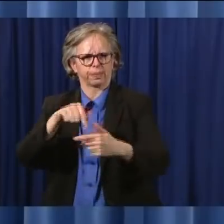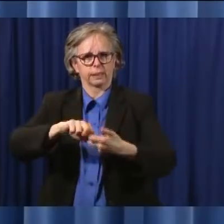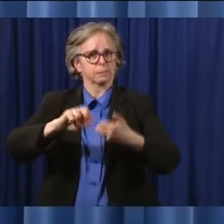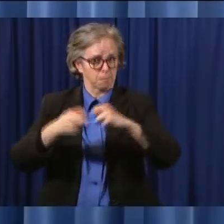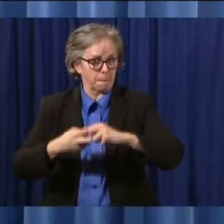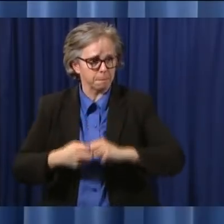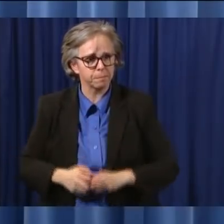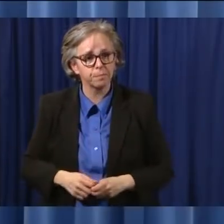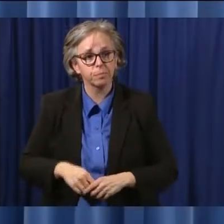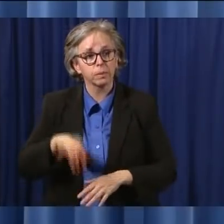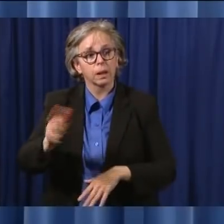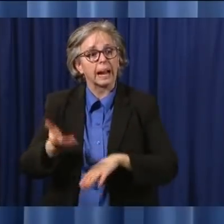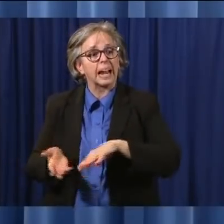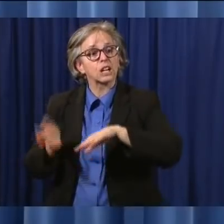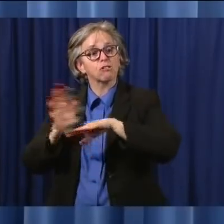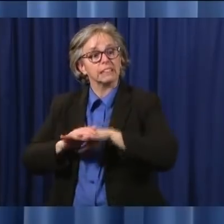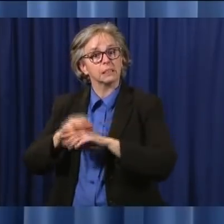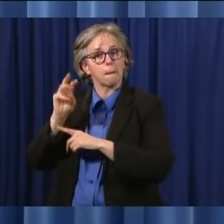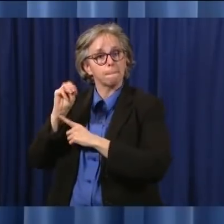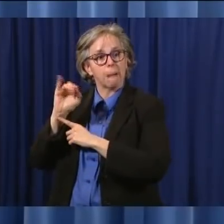fields.